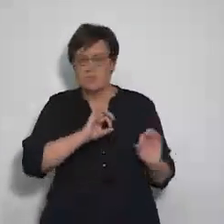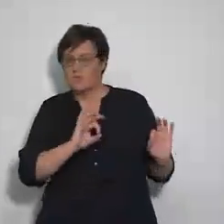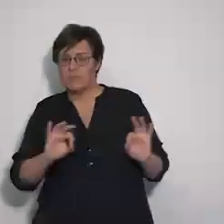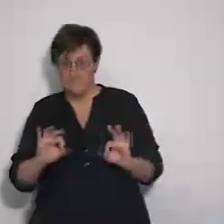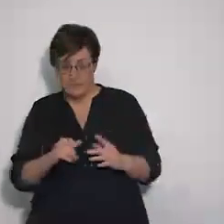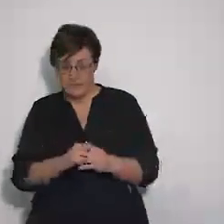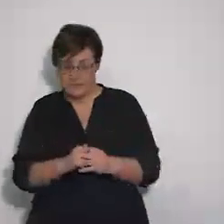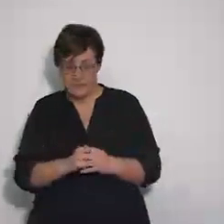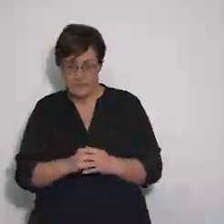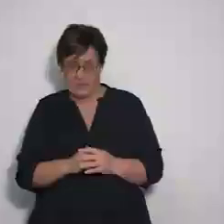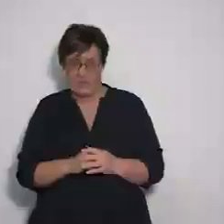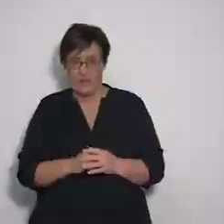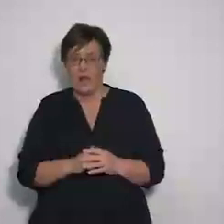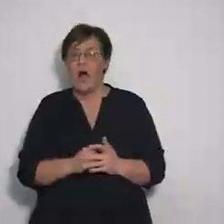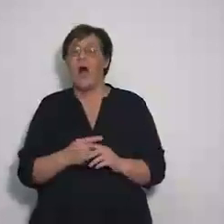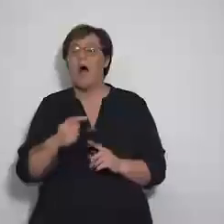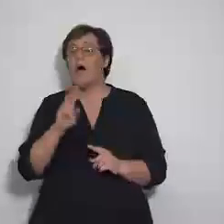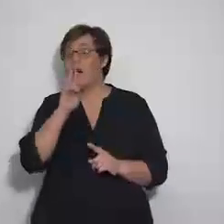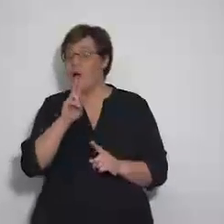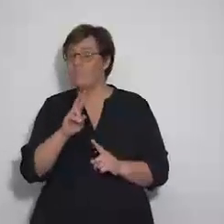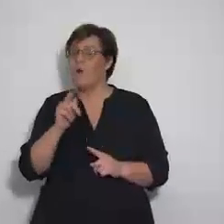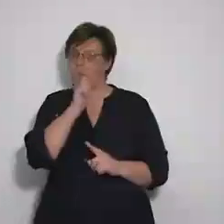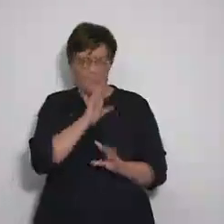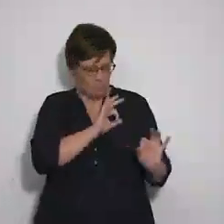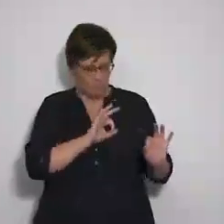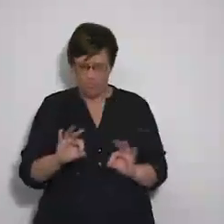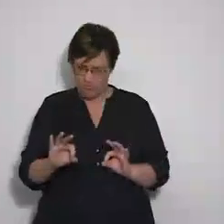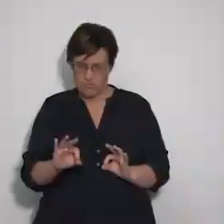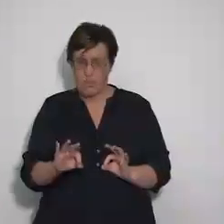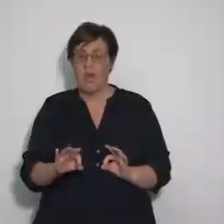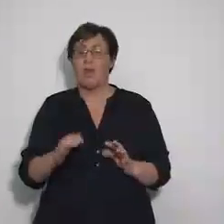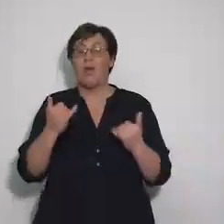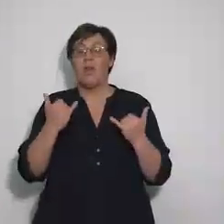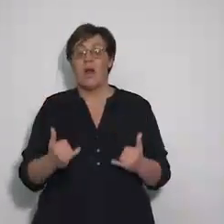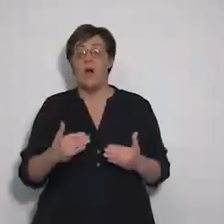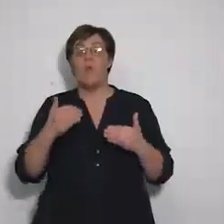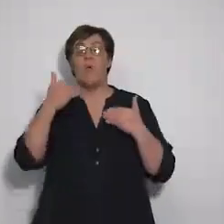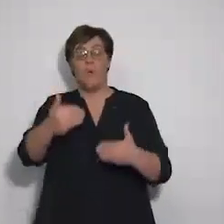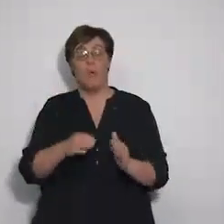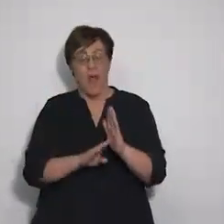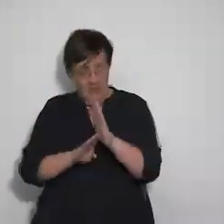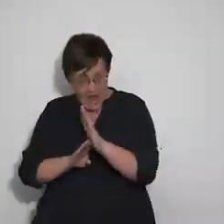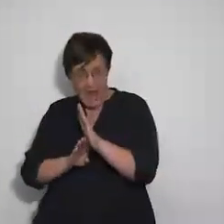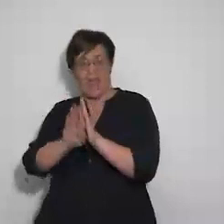area. So we're seeing eventually, once they're used to the area, this